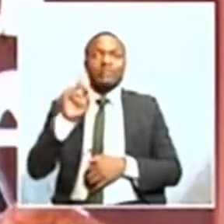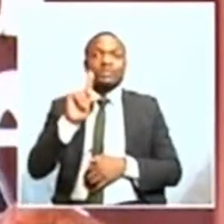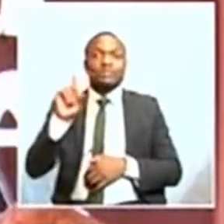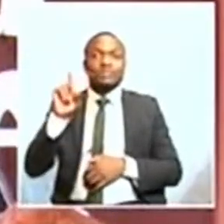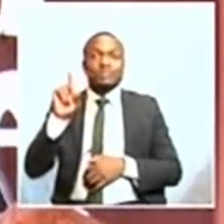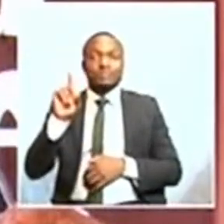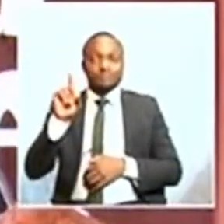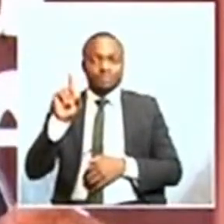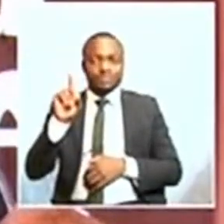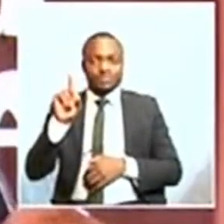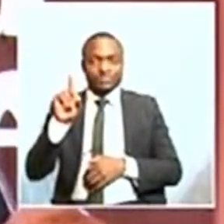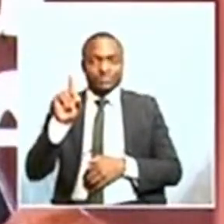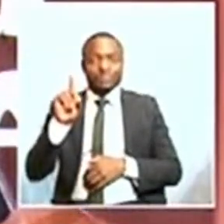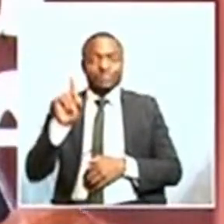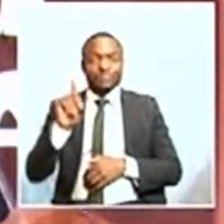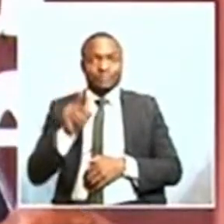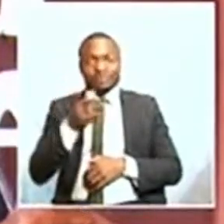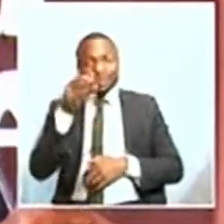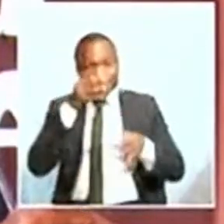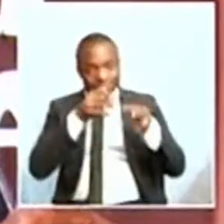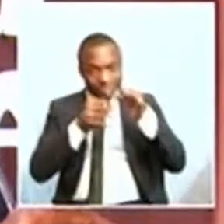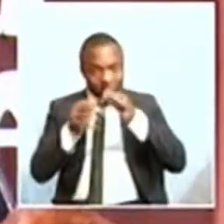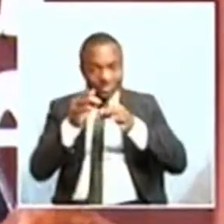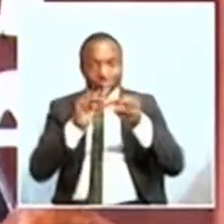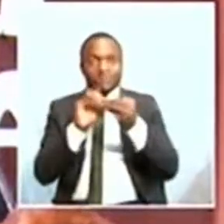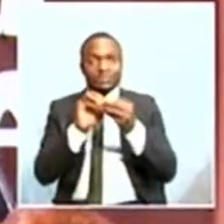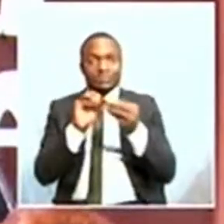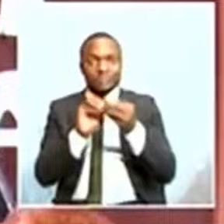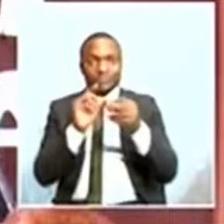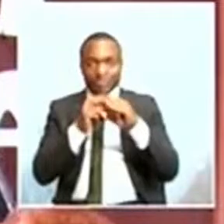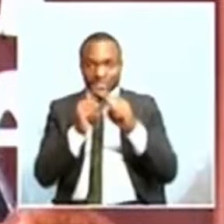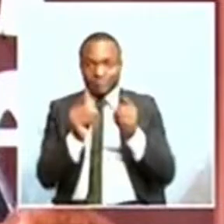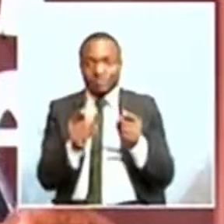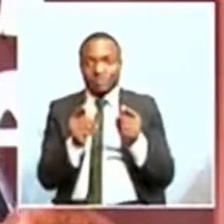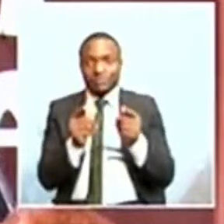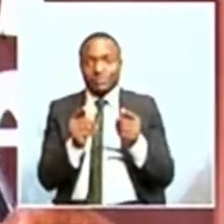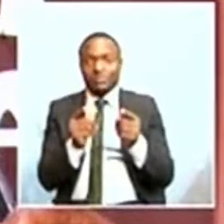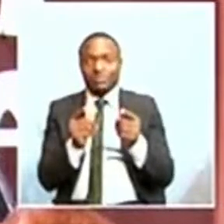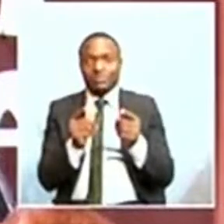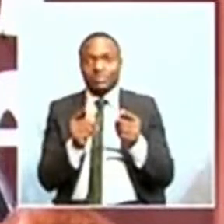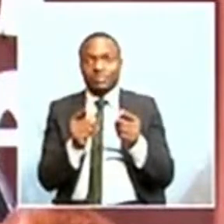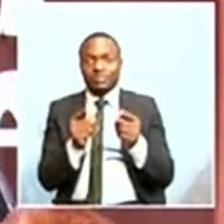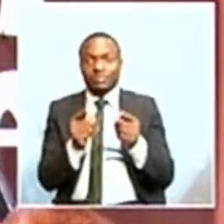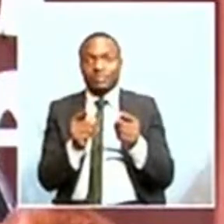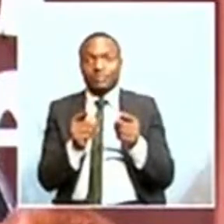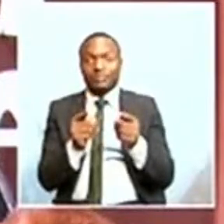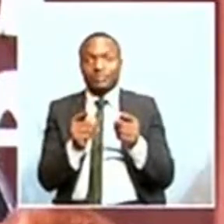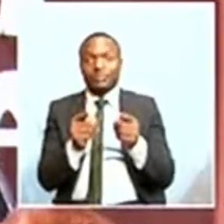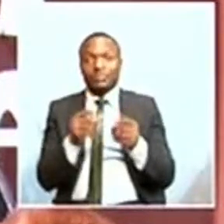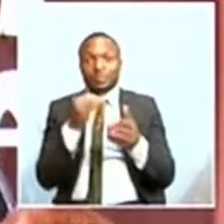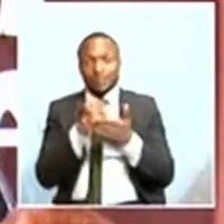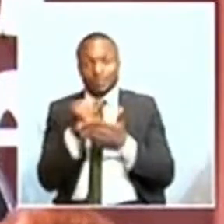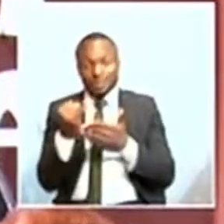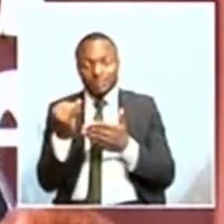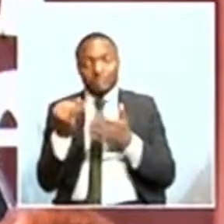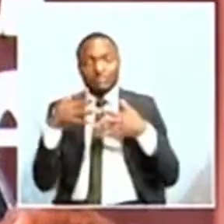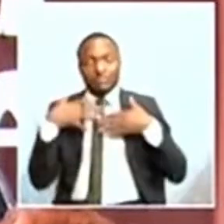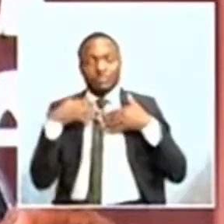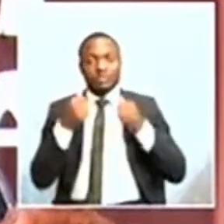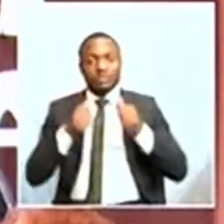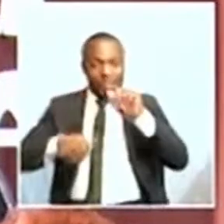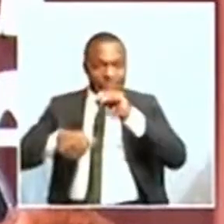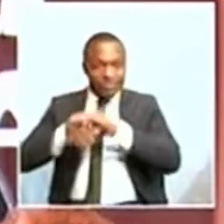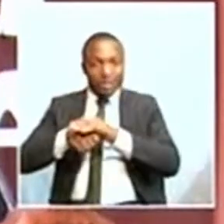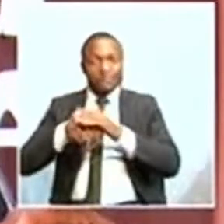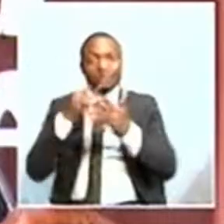ministerial statements did actually highlight the status, but also cautioned that health actually was a very private matter,